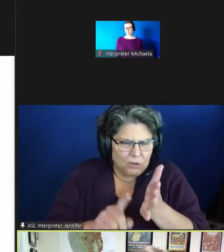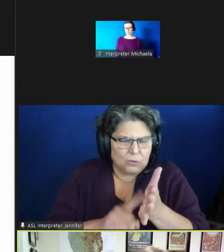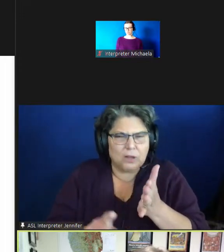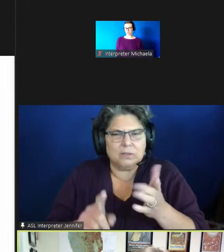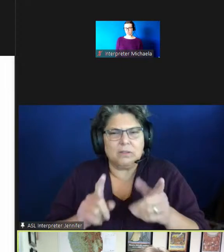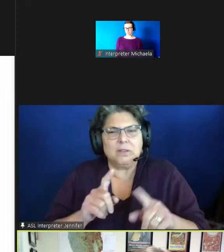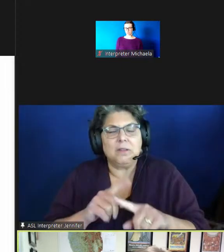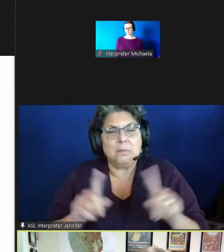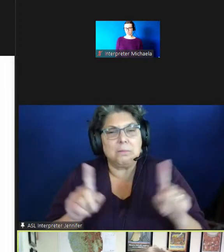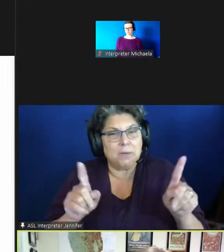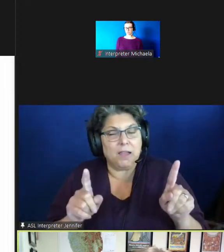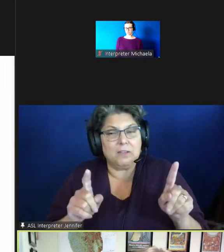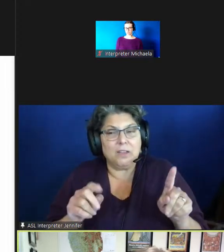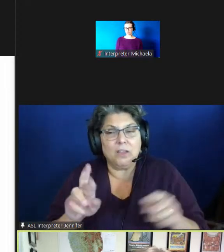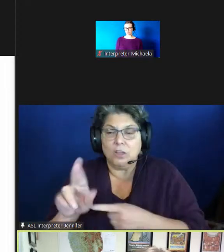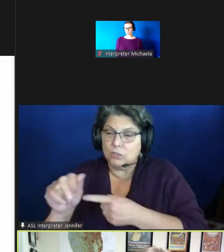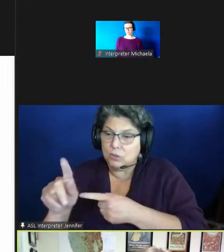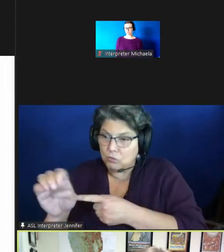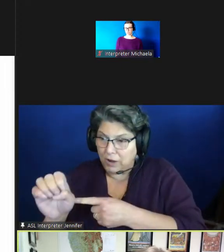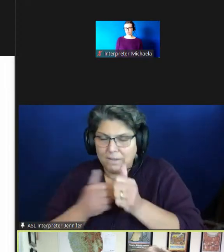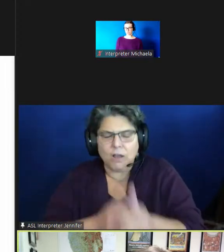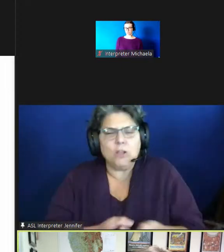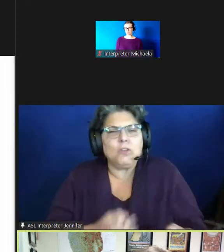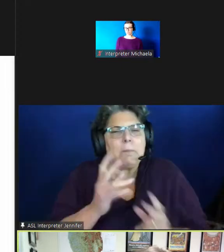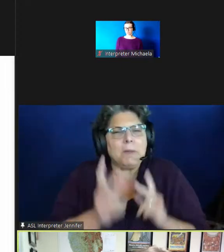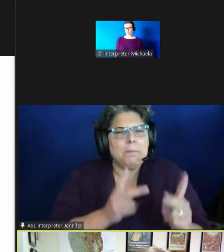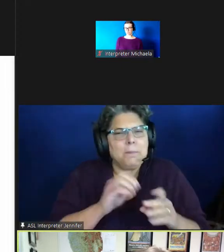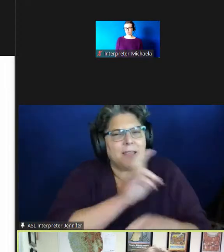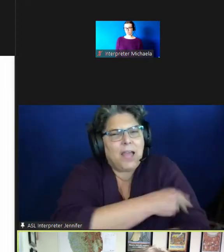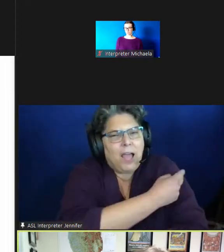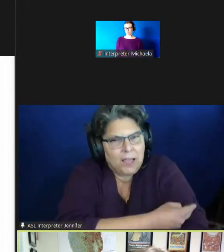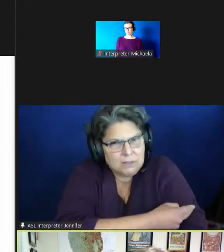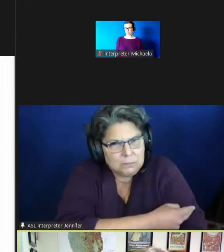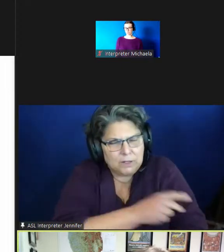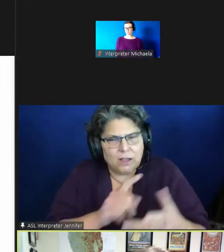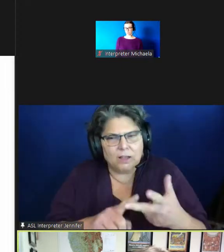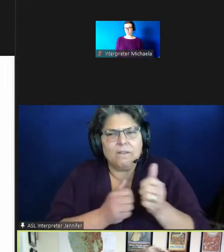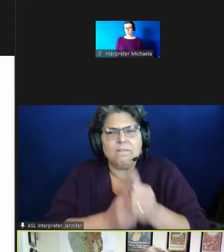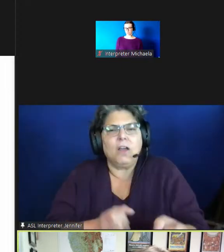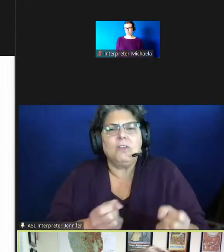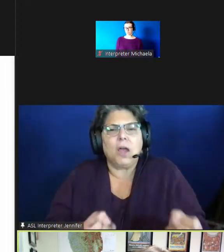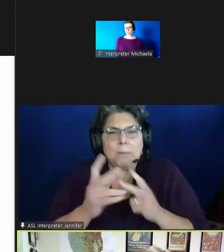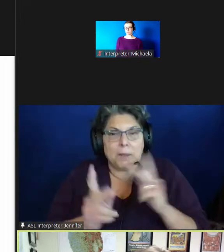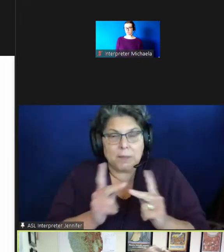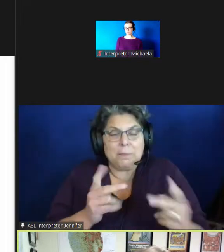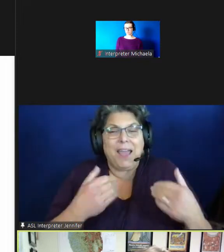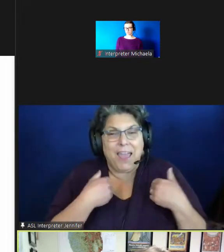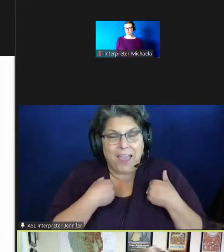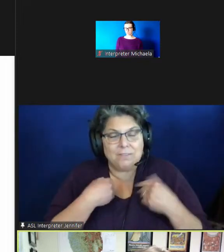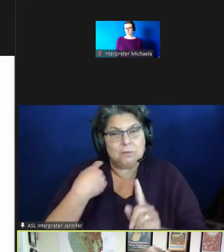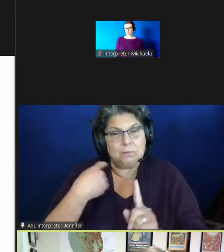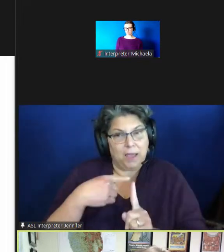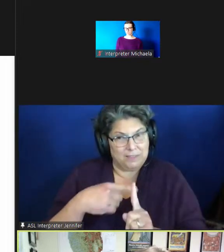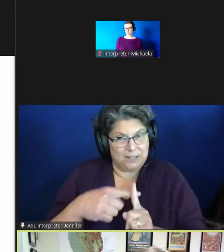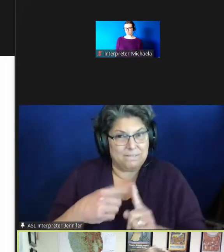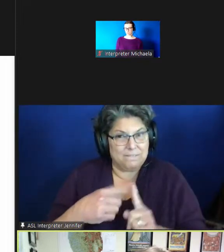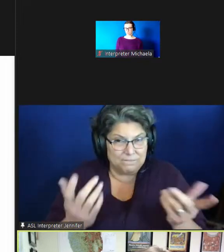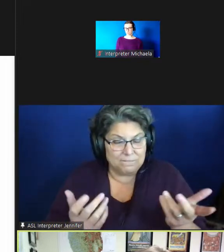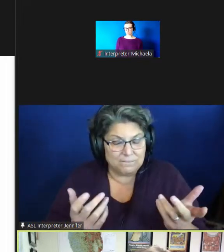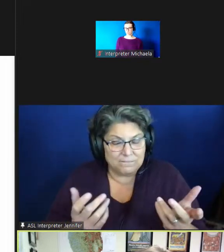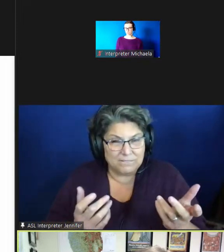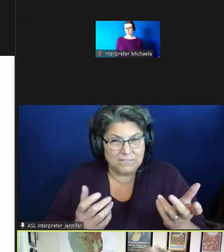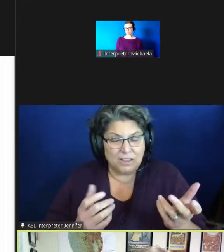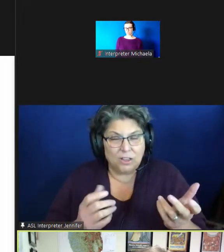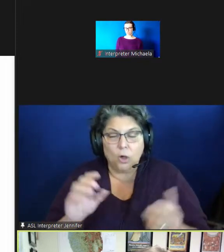deaths, the rate follows hospitalizations, follows the increase in case rates. Omicron is reported to be less